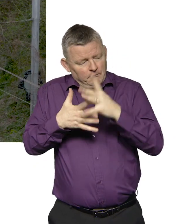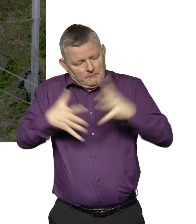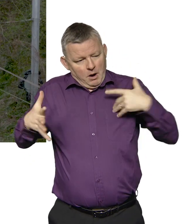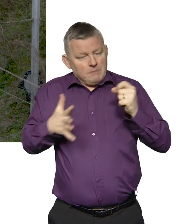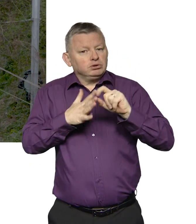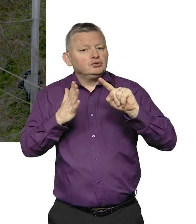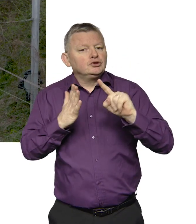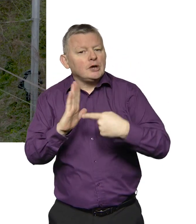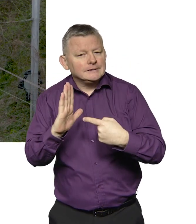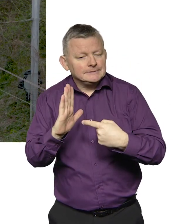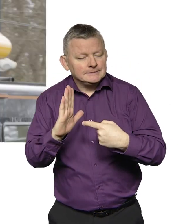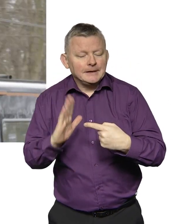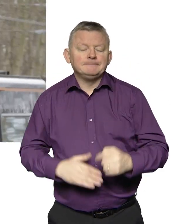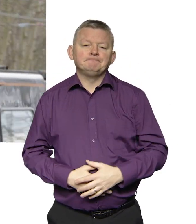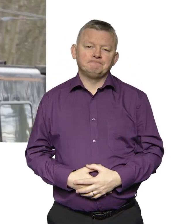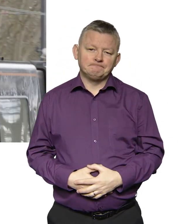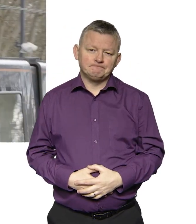lines, and that makes it one of the biggest projects.